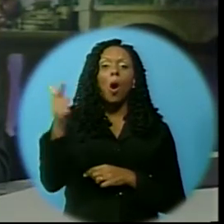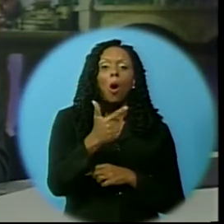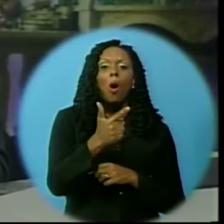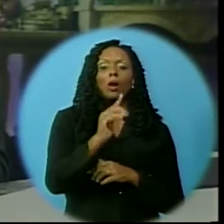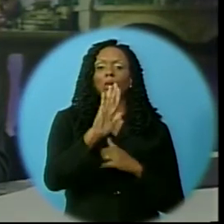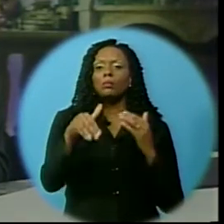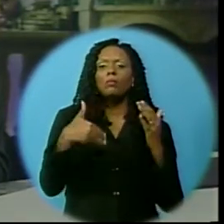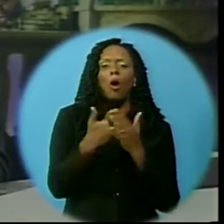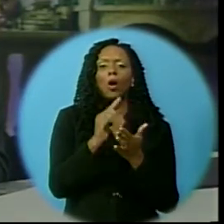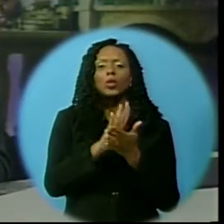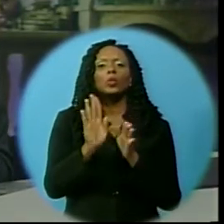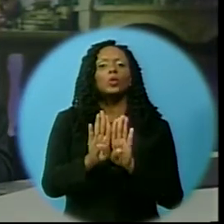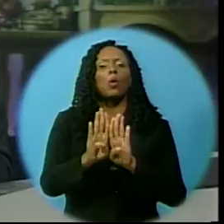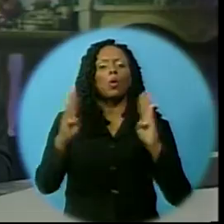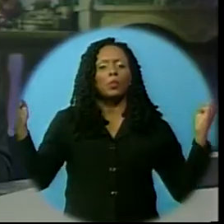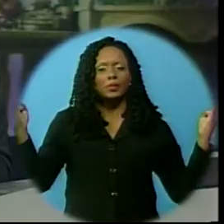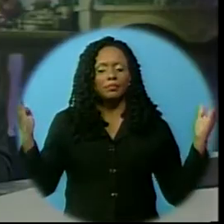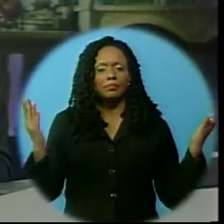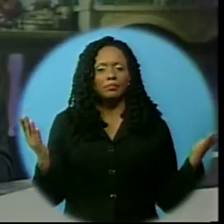are open tomorrow.